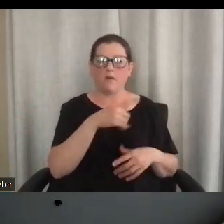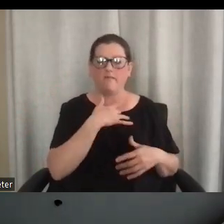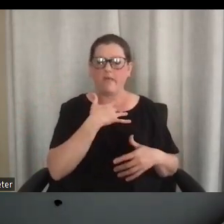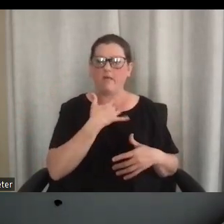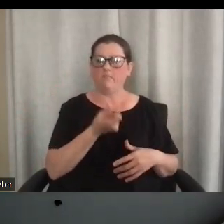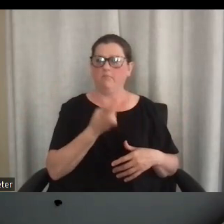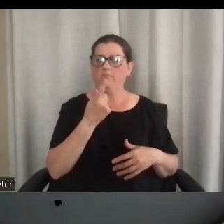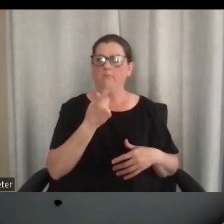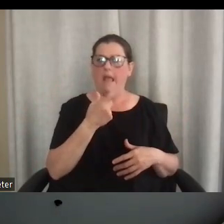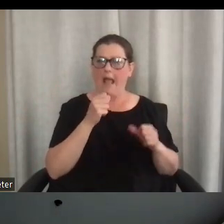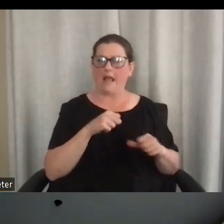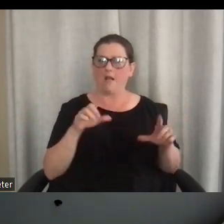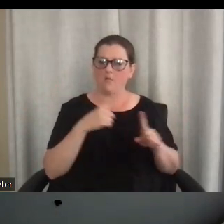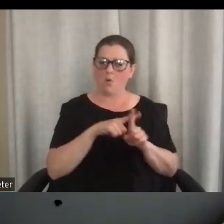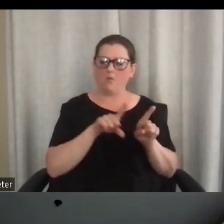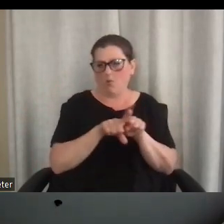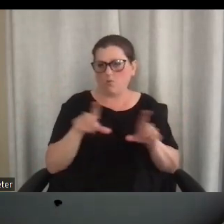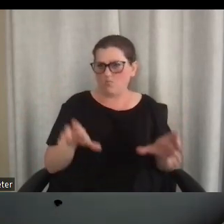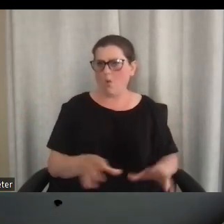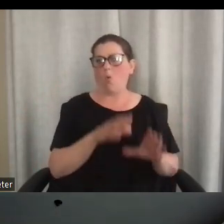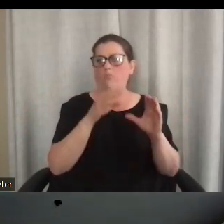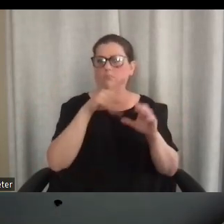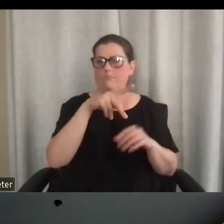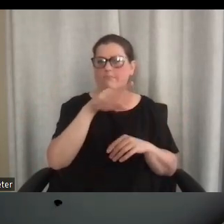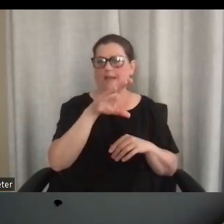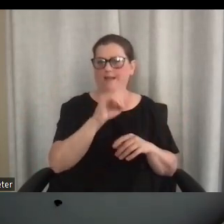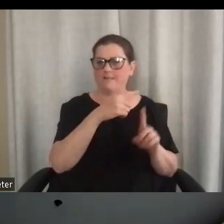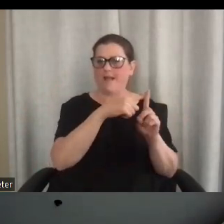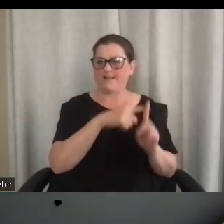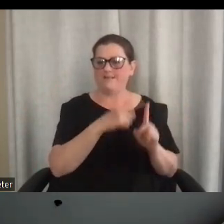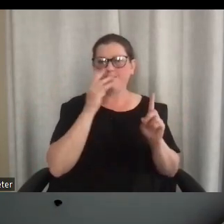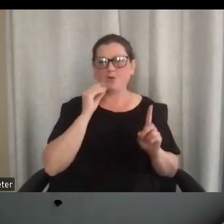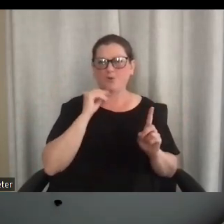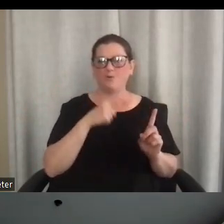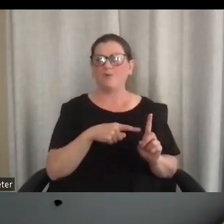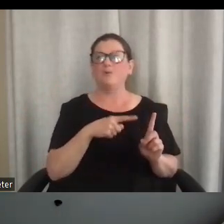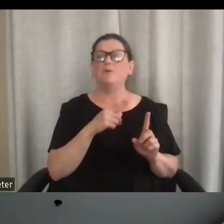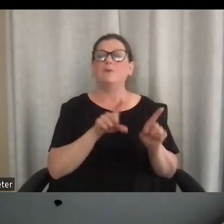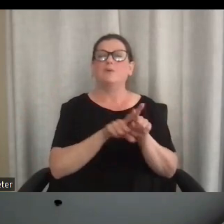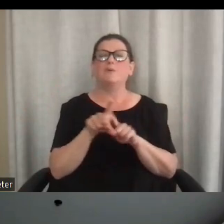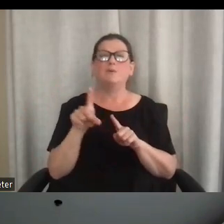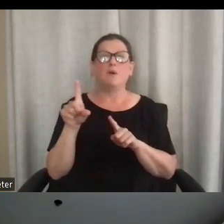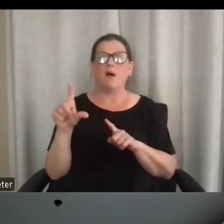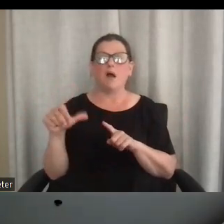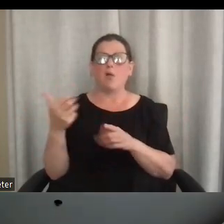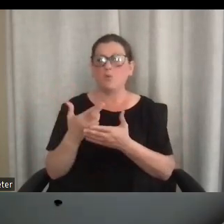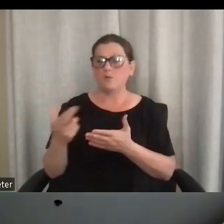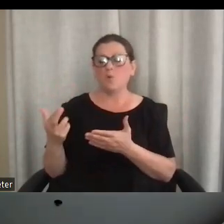to also promote PACEs. There's also additional resources that different healthcare providers or even families